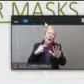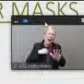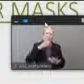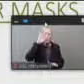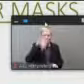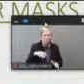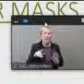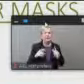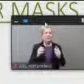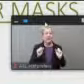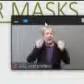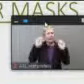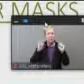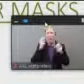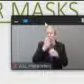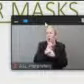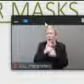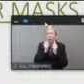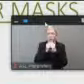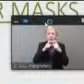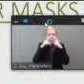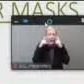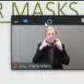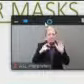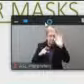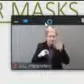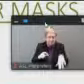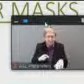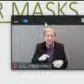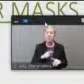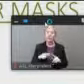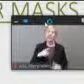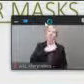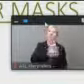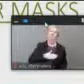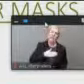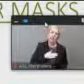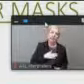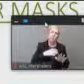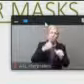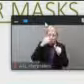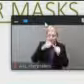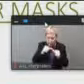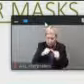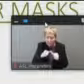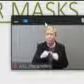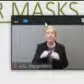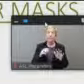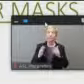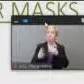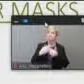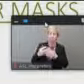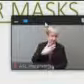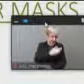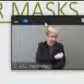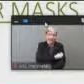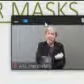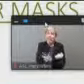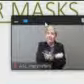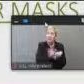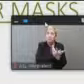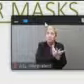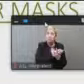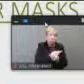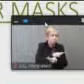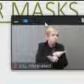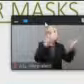when I exercise, a little harder to exercise. But please, everyone, remember that even with the vaccine, this is our